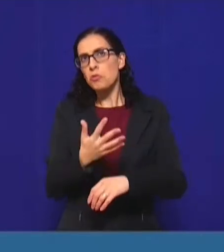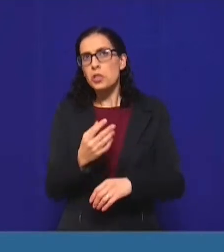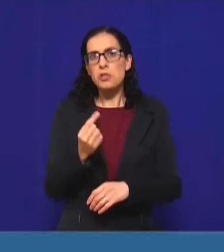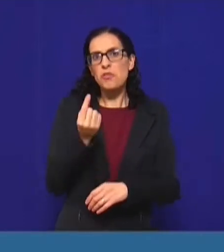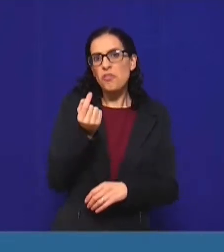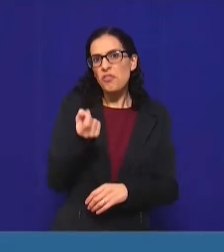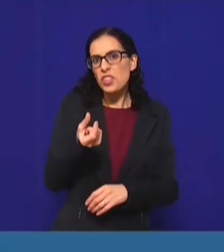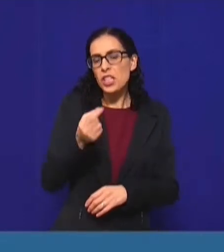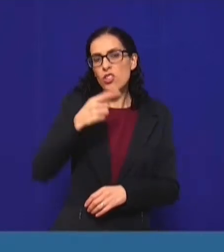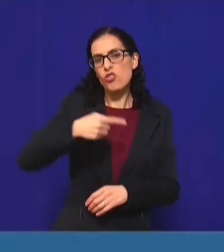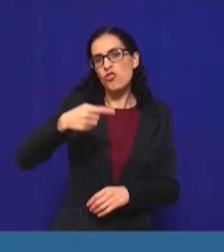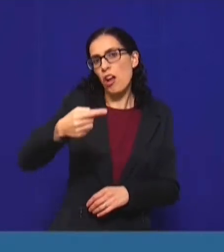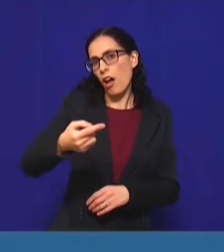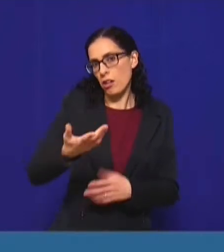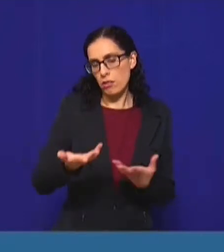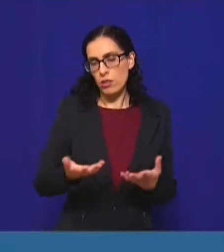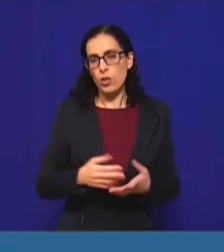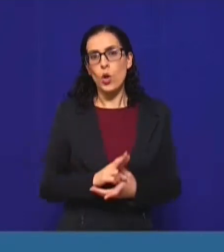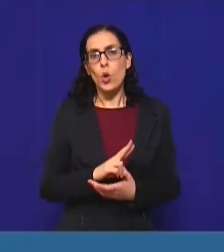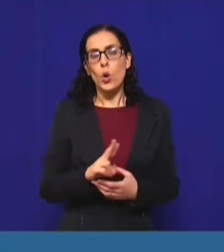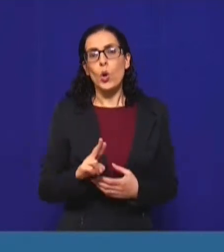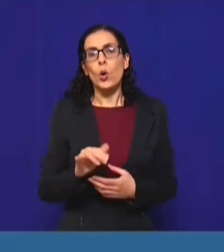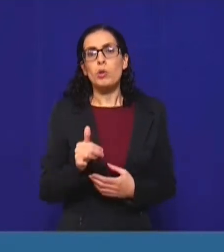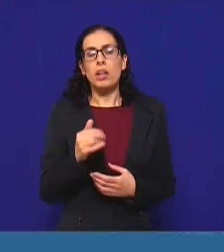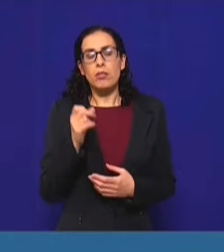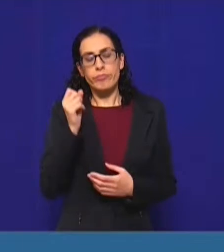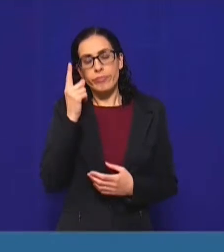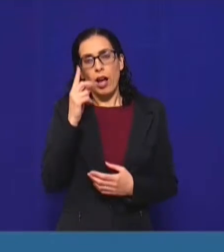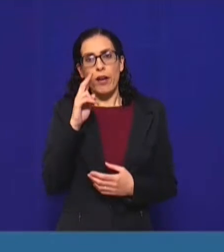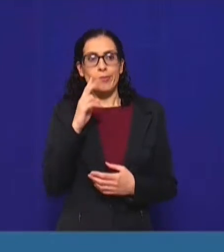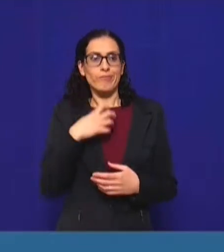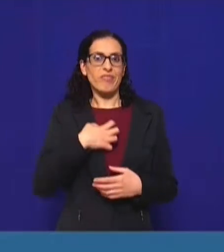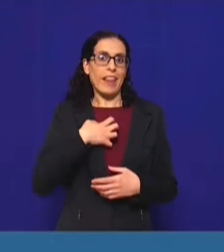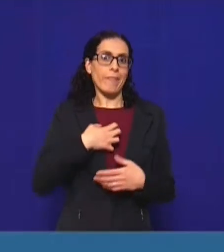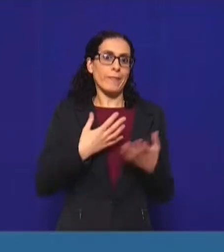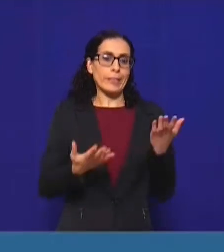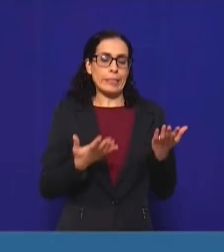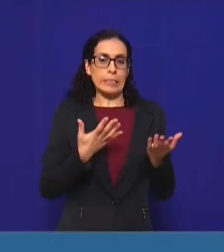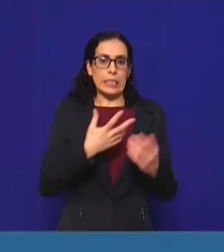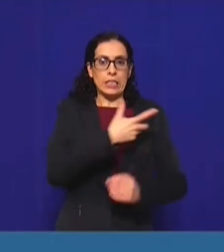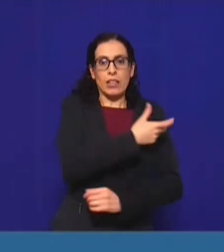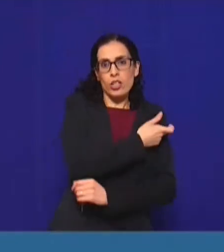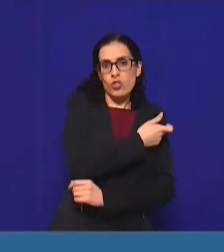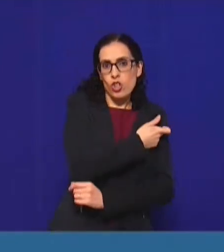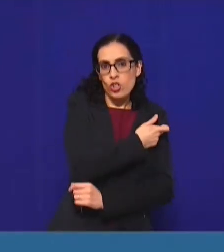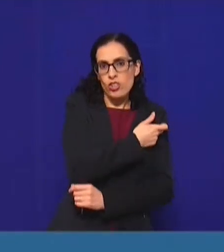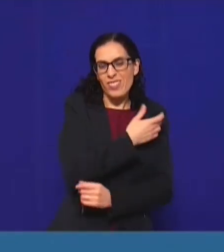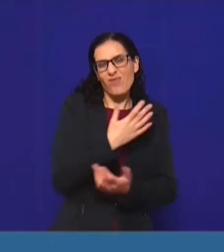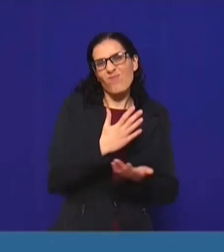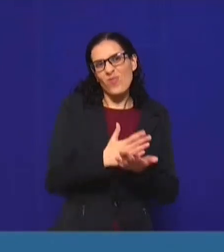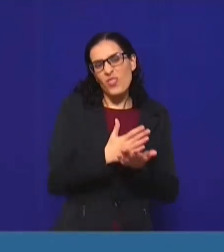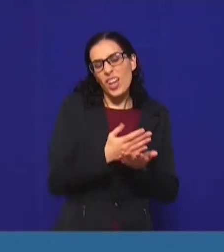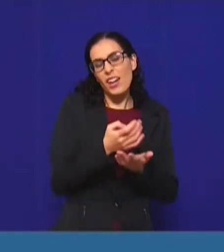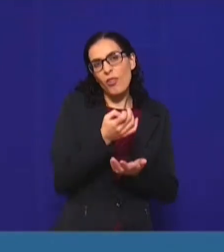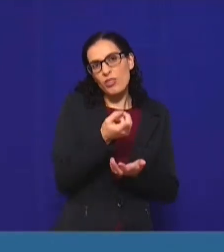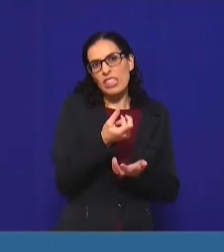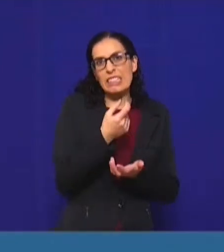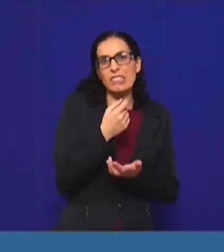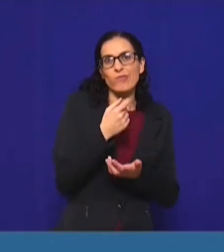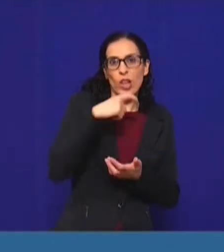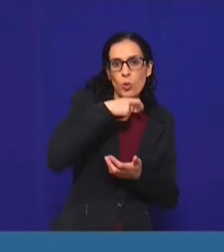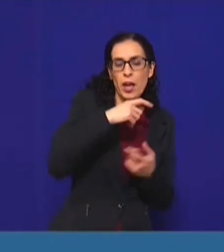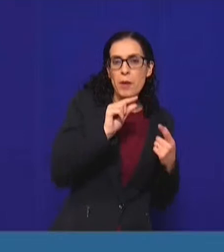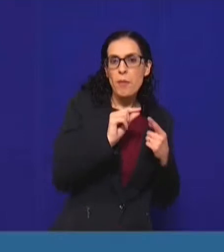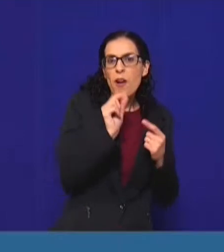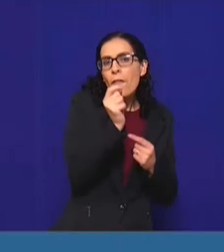u allura jekk inti tqabbel dawn il-ftit side effects li jista' jkollok ikun vera xi ħaġa minima ma' dak li